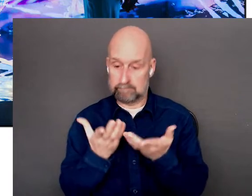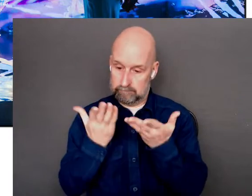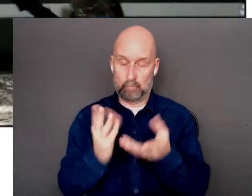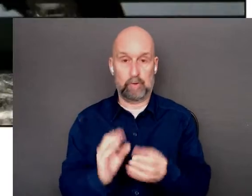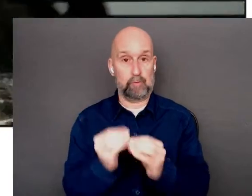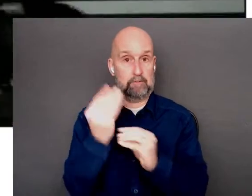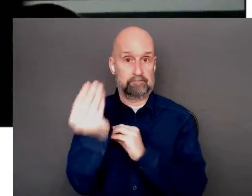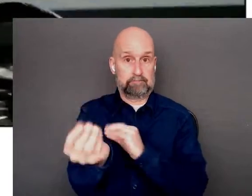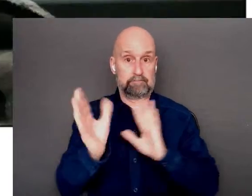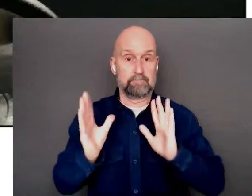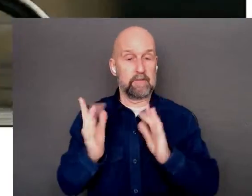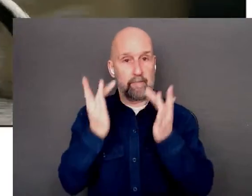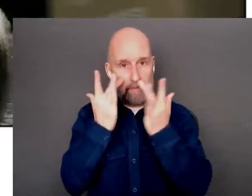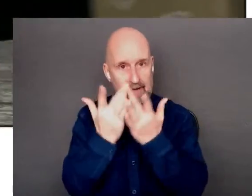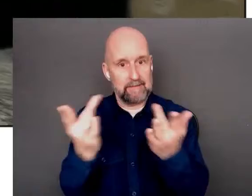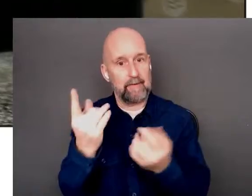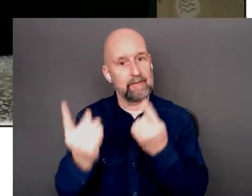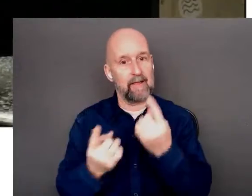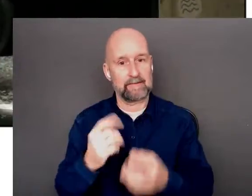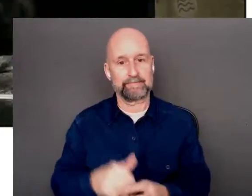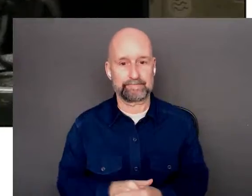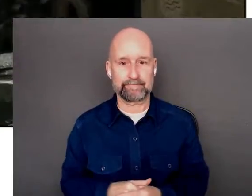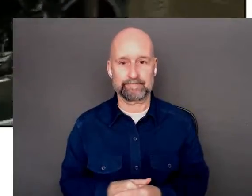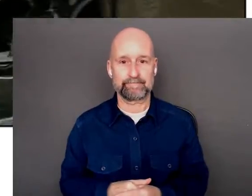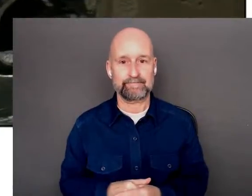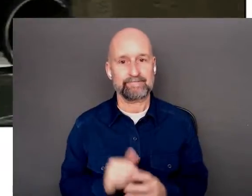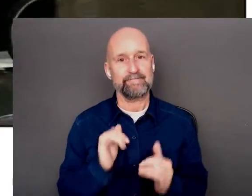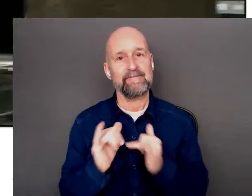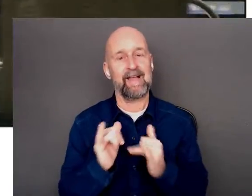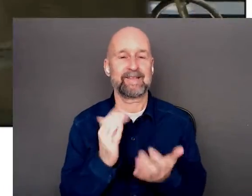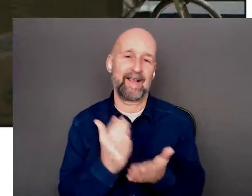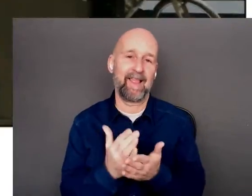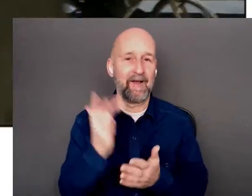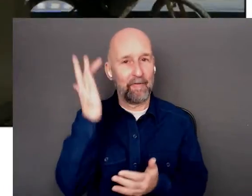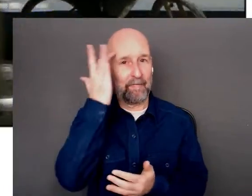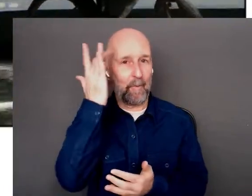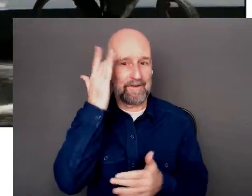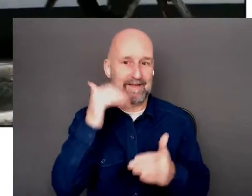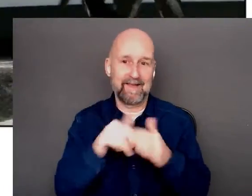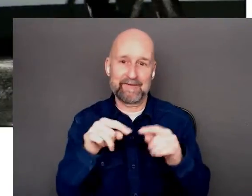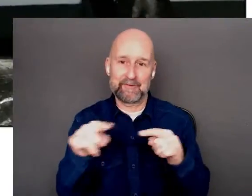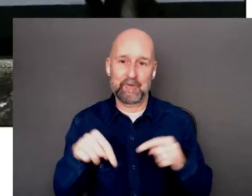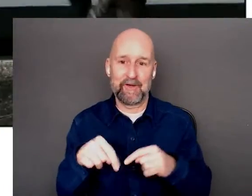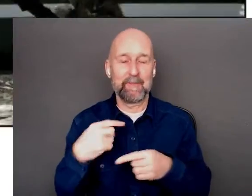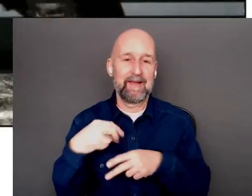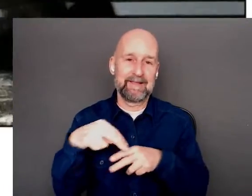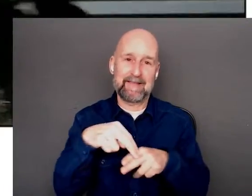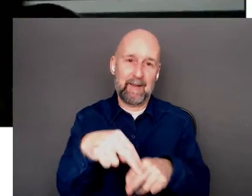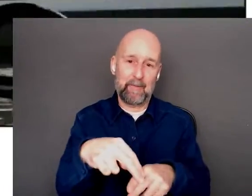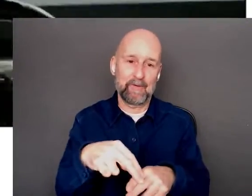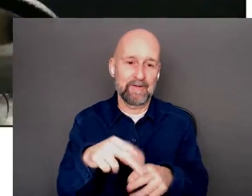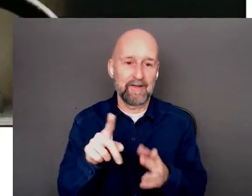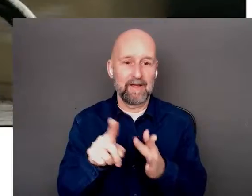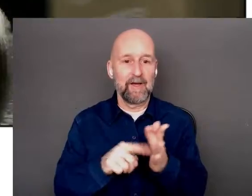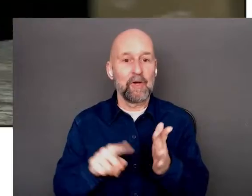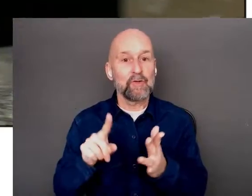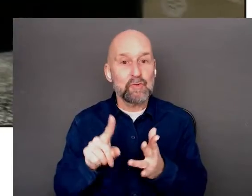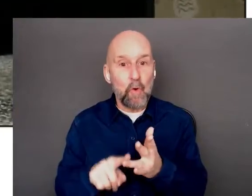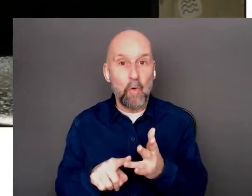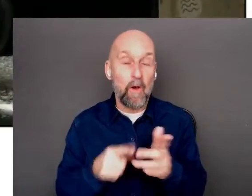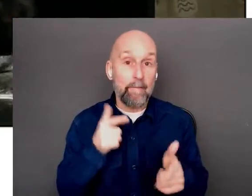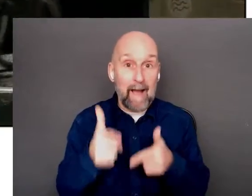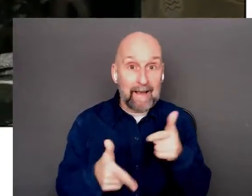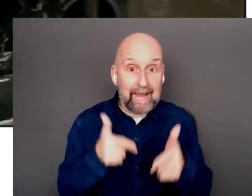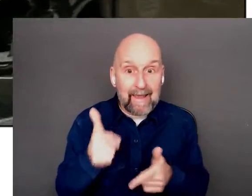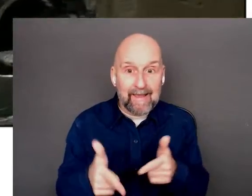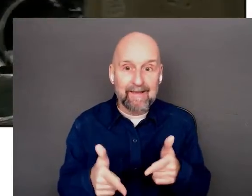So and us being fools at the studio, me skateboarding, Joe biking on the